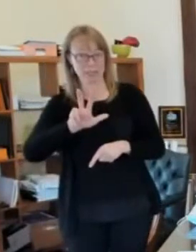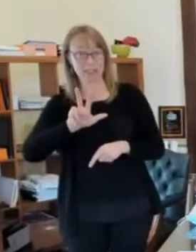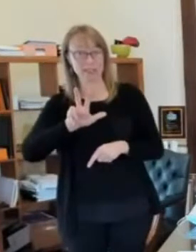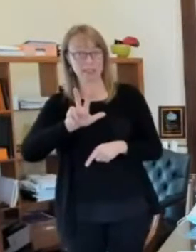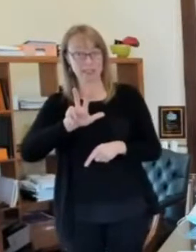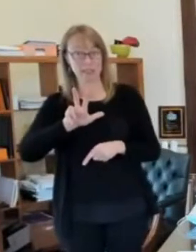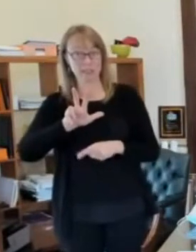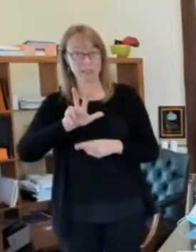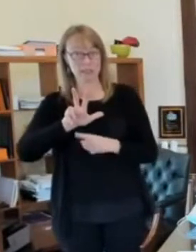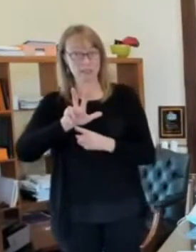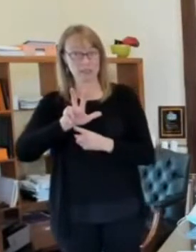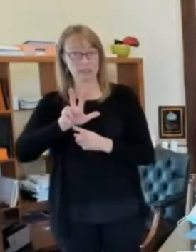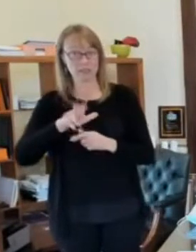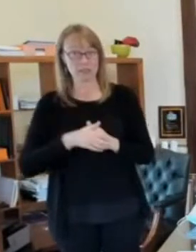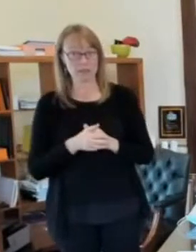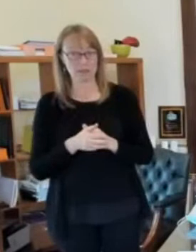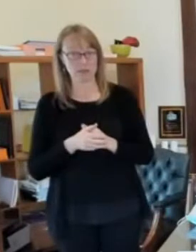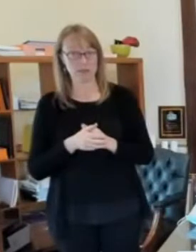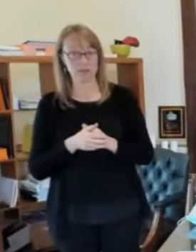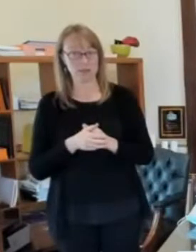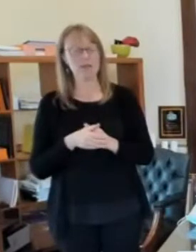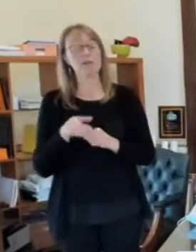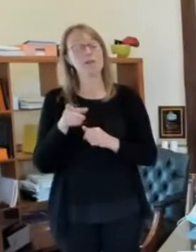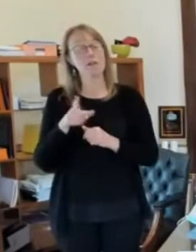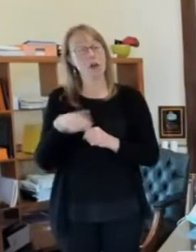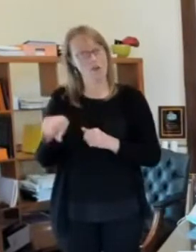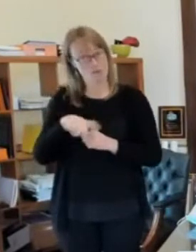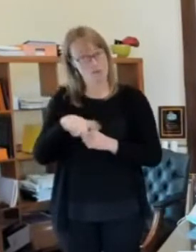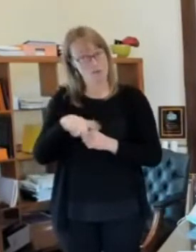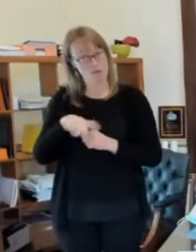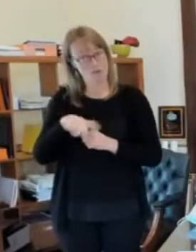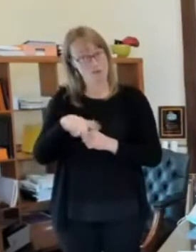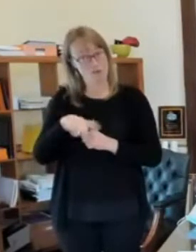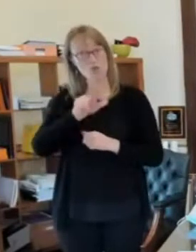in the ICU, 86 of them are on ventilators.